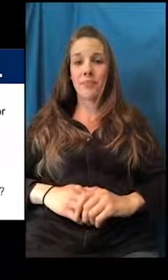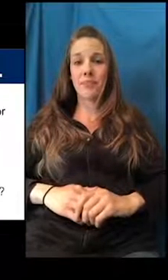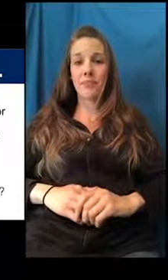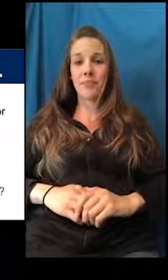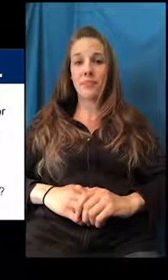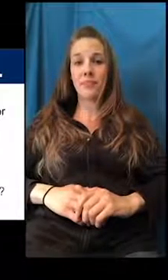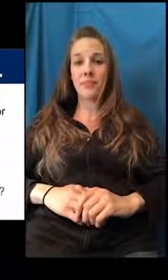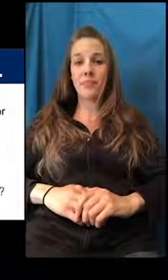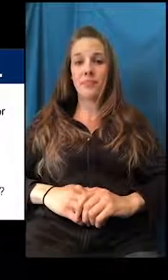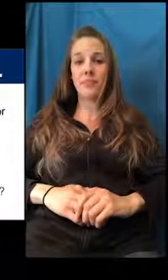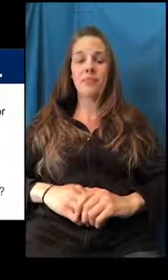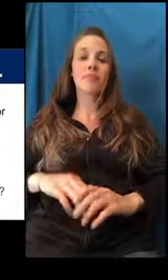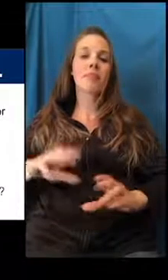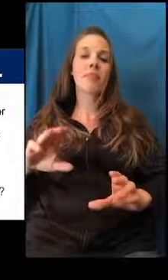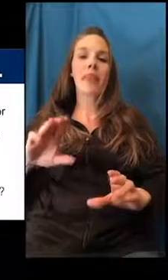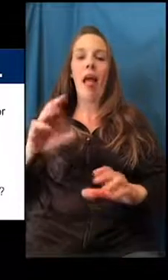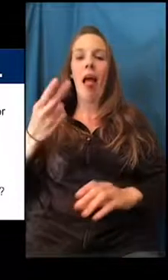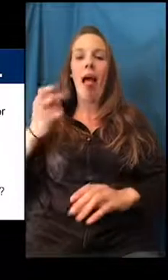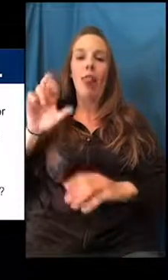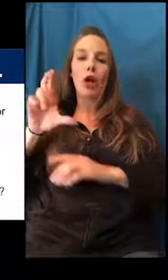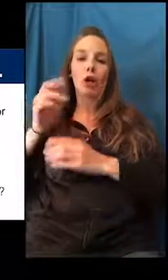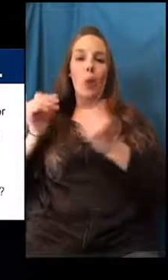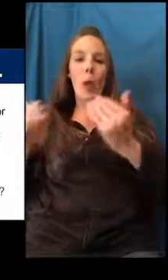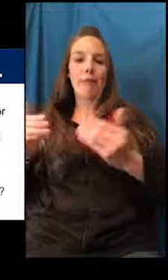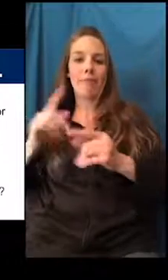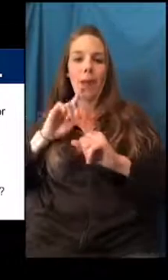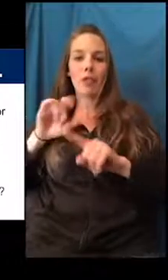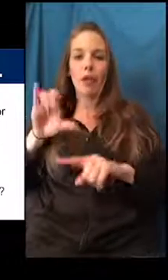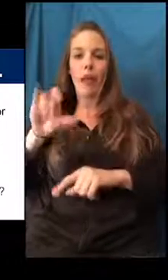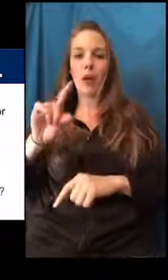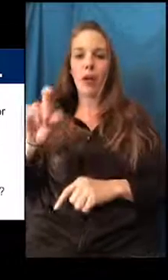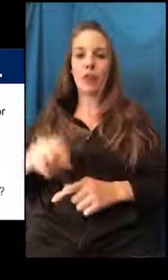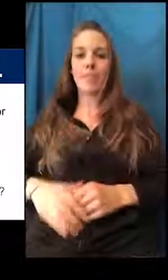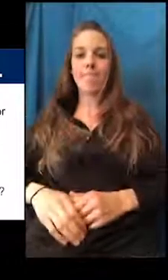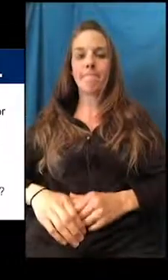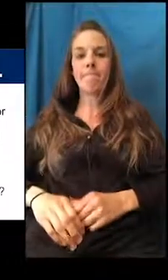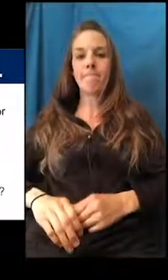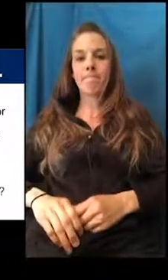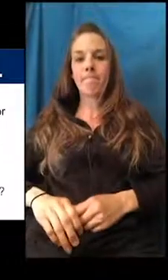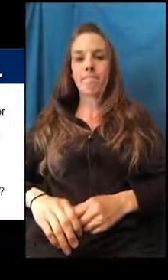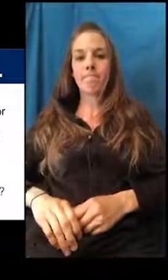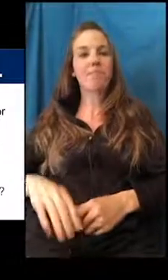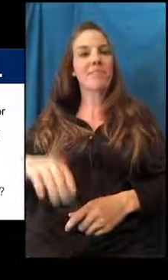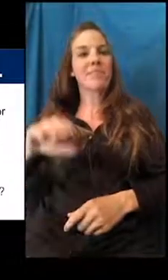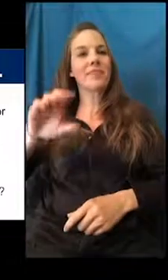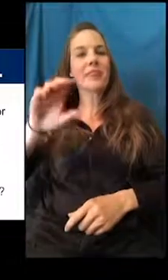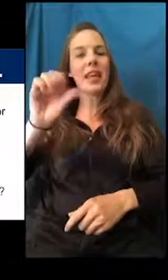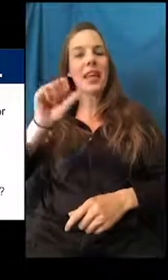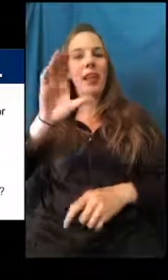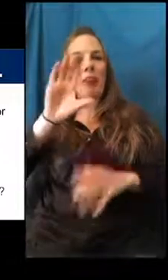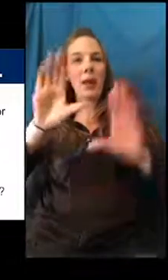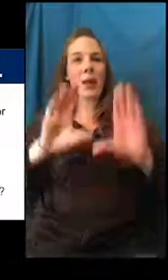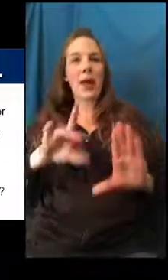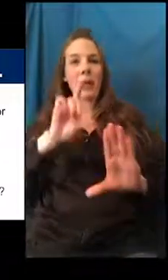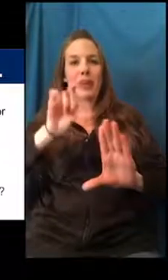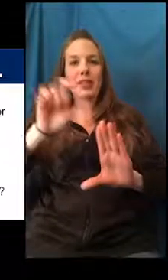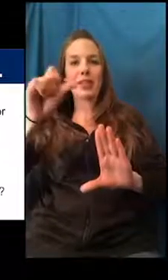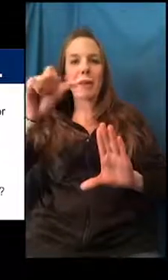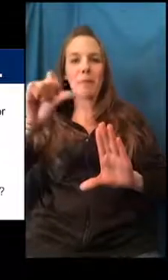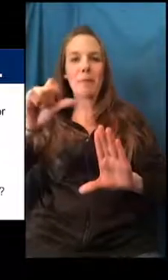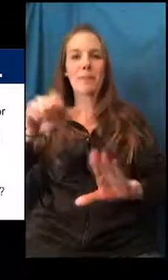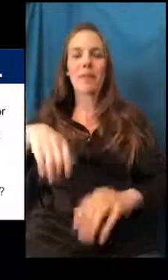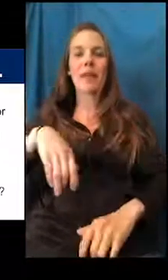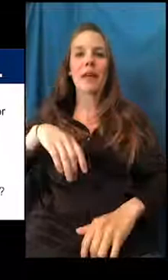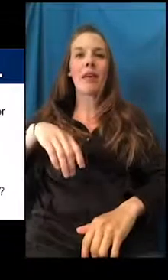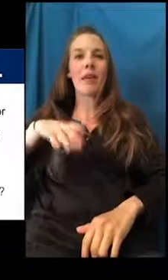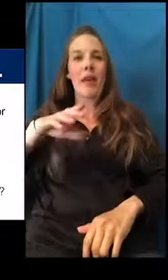I'm going to have Heather go ahead and answer that question. This is a great question, so thank you to whoever answered this